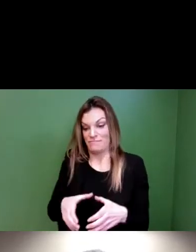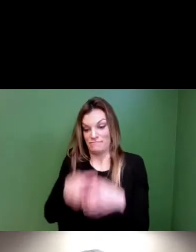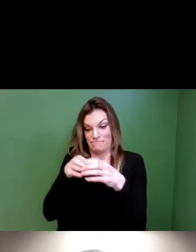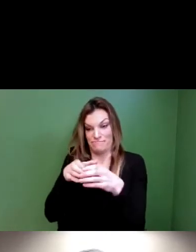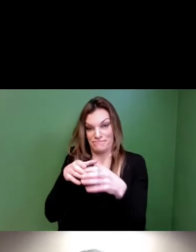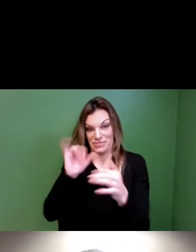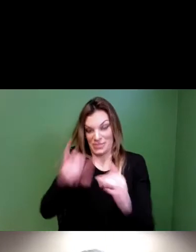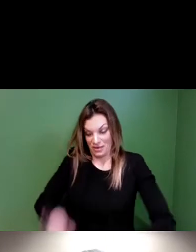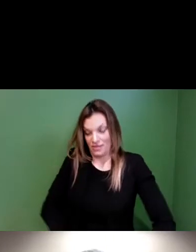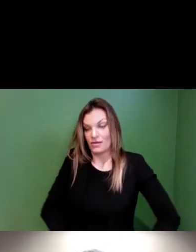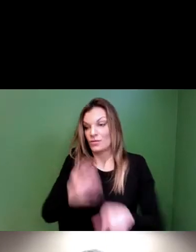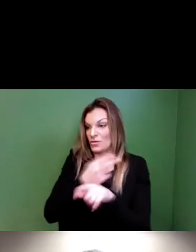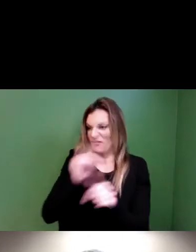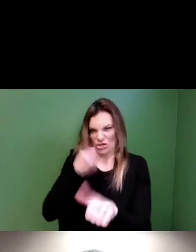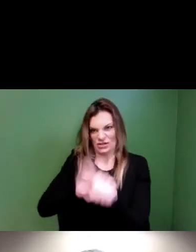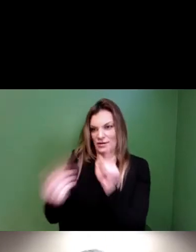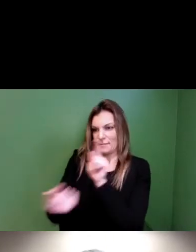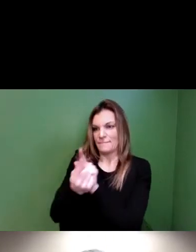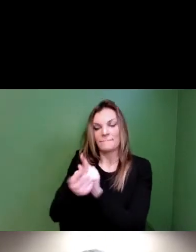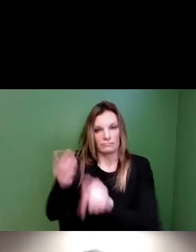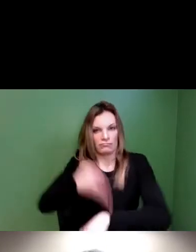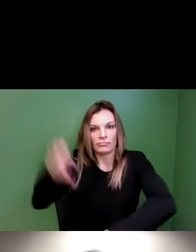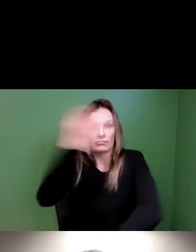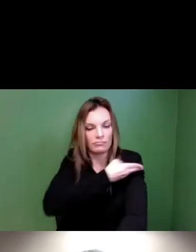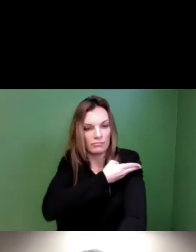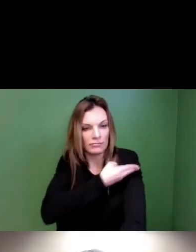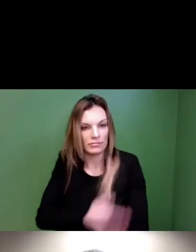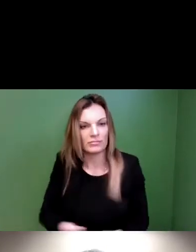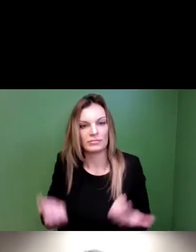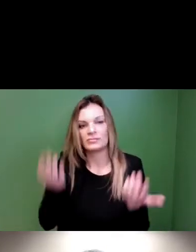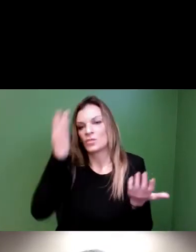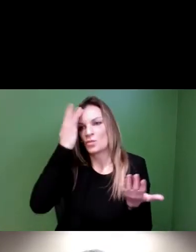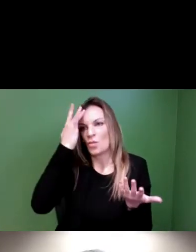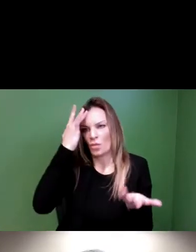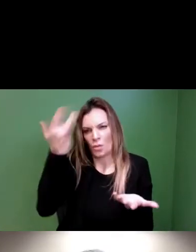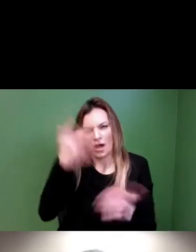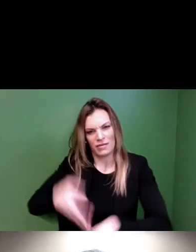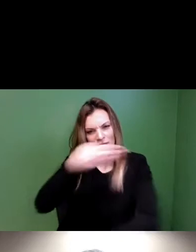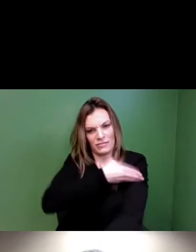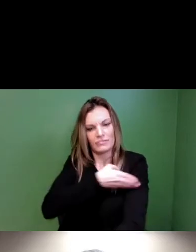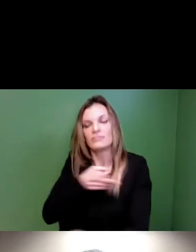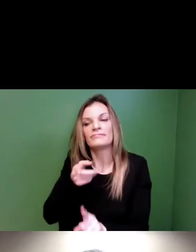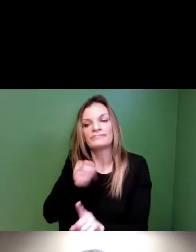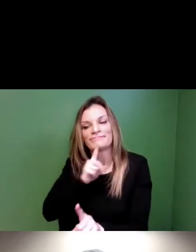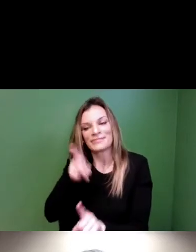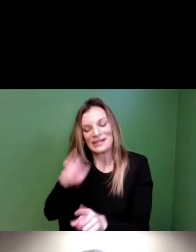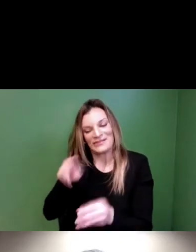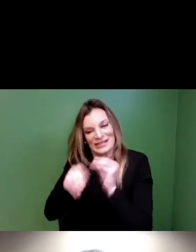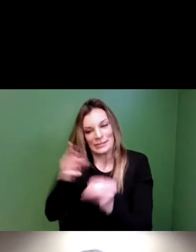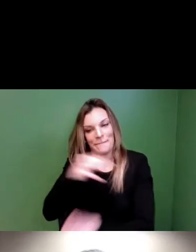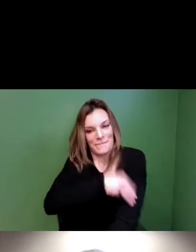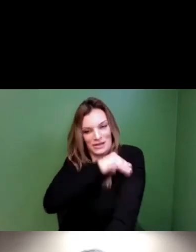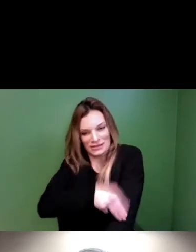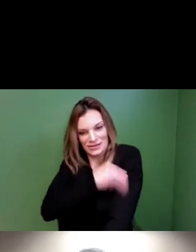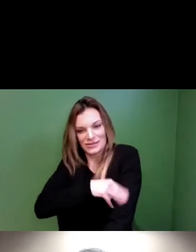sense. It's the muscles that are the problem. So when we address the muscle with stimulation,